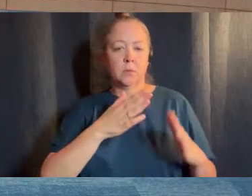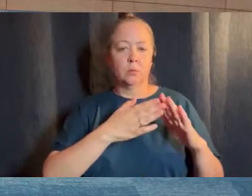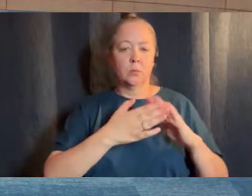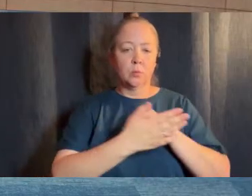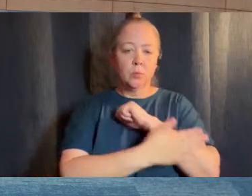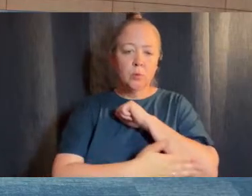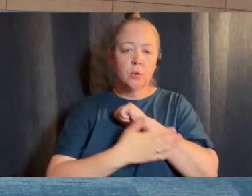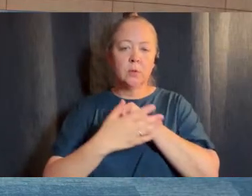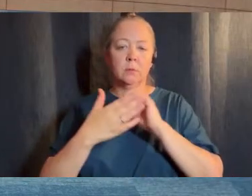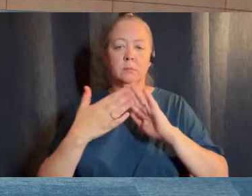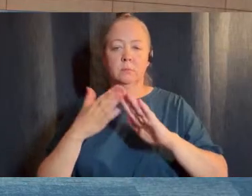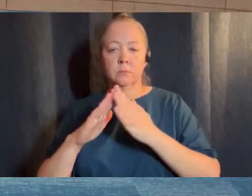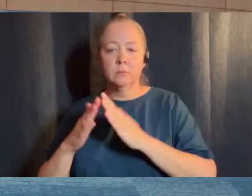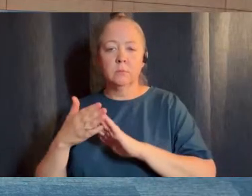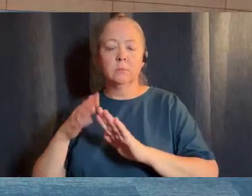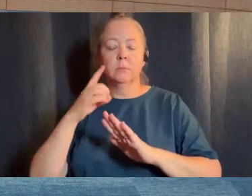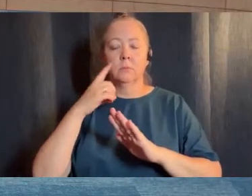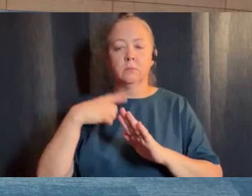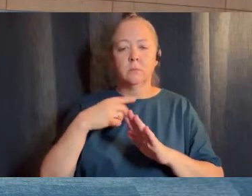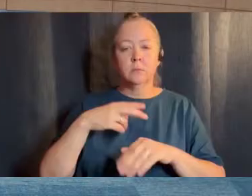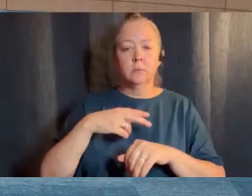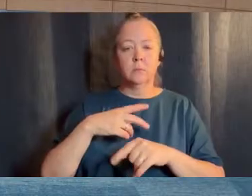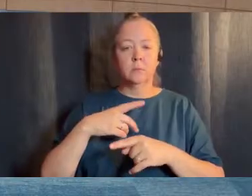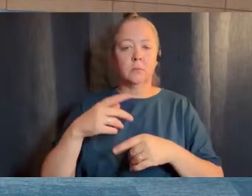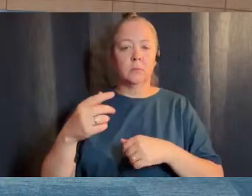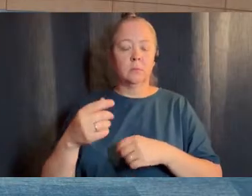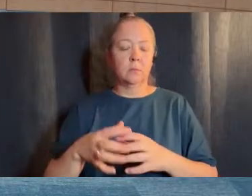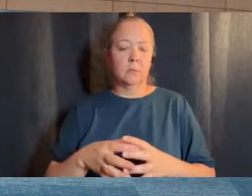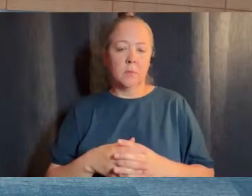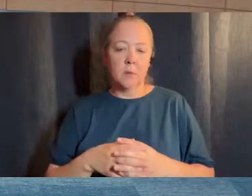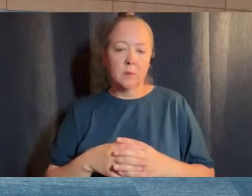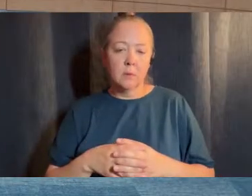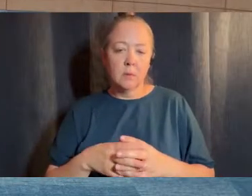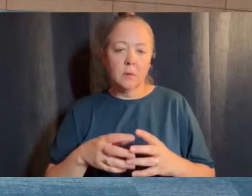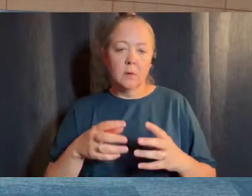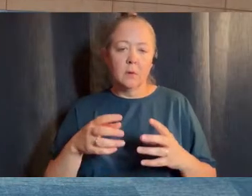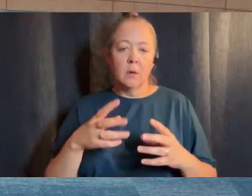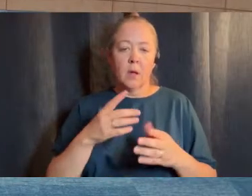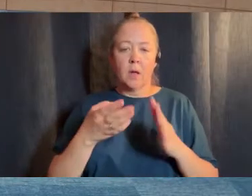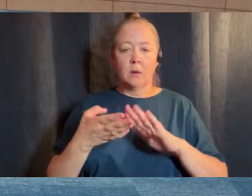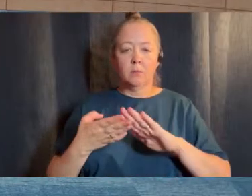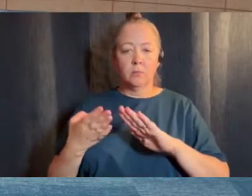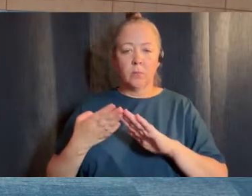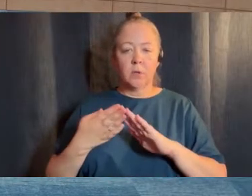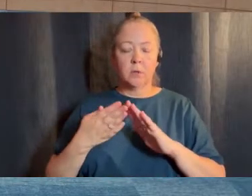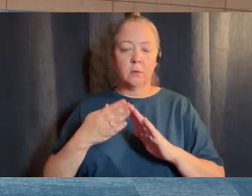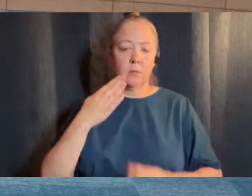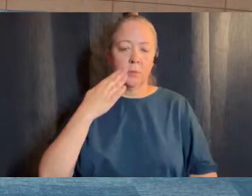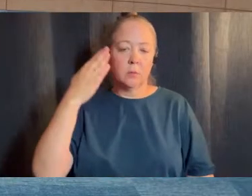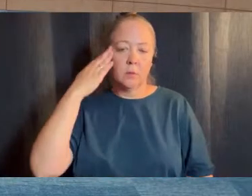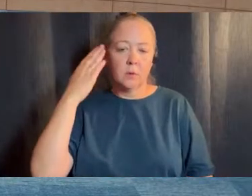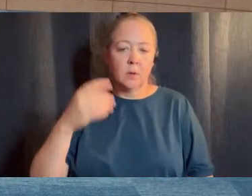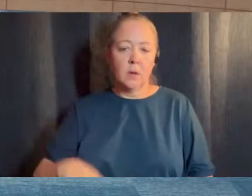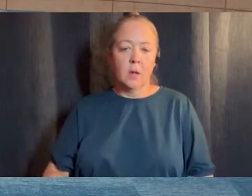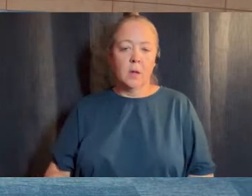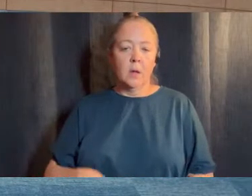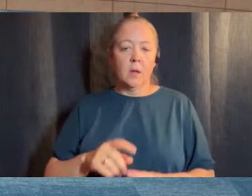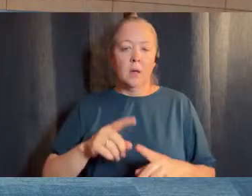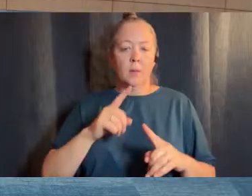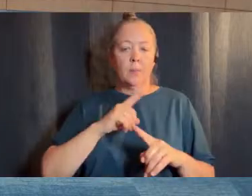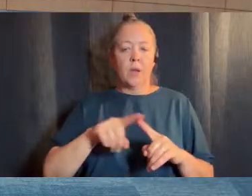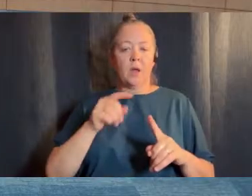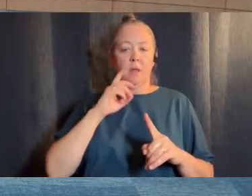household. The insensitivity of the vote and the comparisons drawn by the men to their own situations illustrated a level